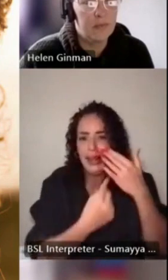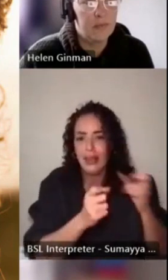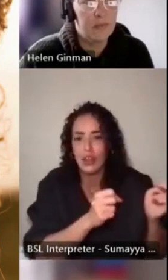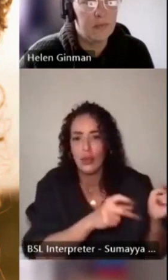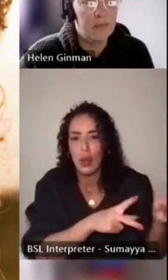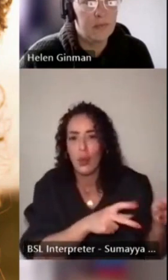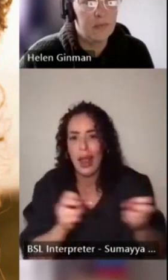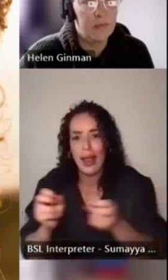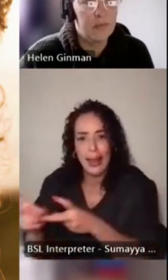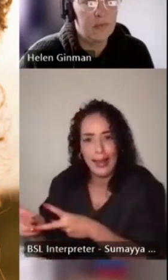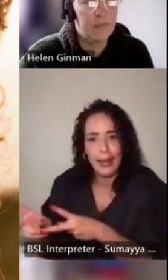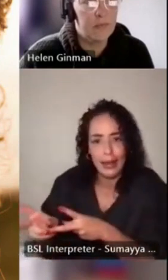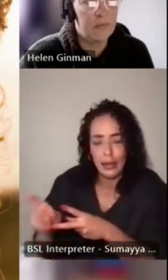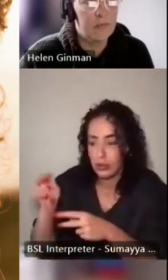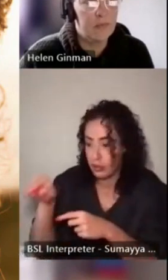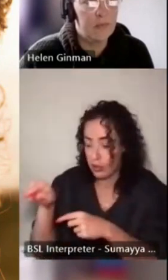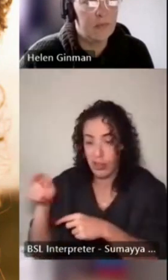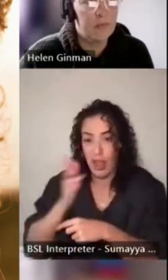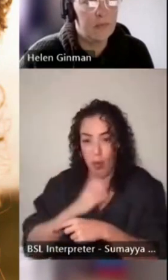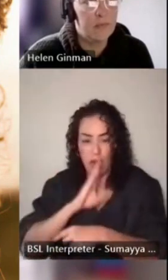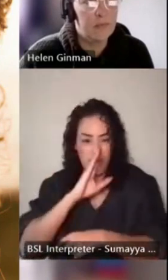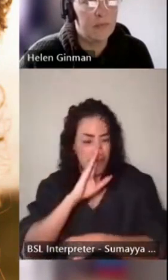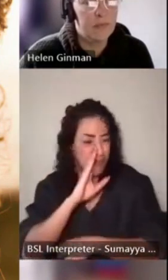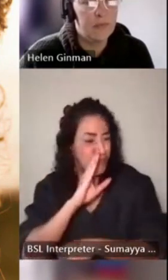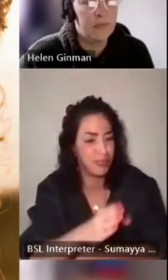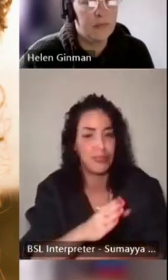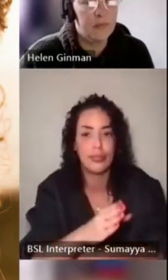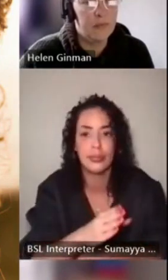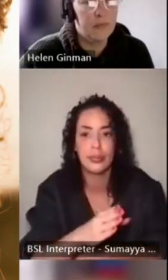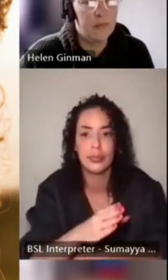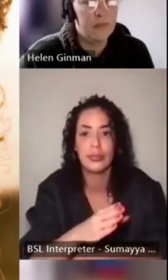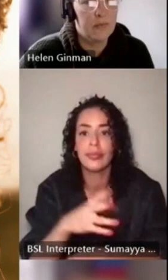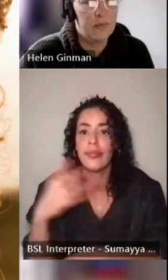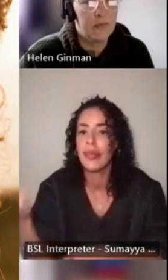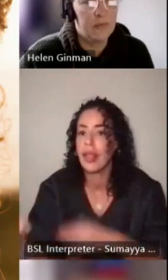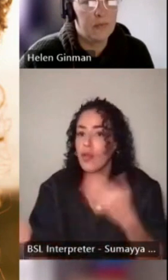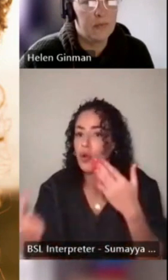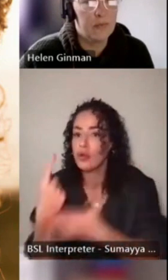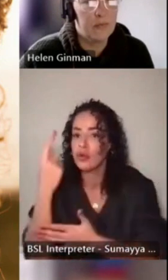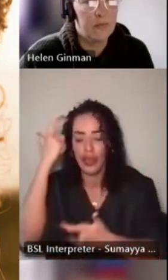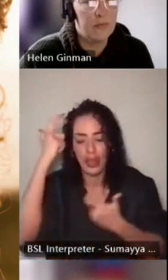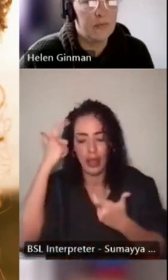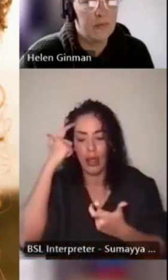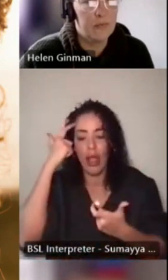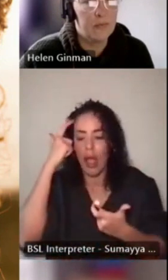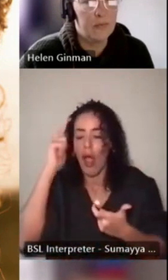is that likes to tackle things head on, it gives them a chance to think, okay, I will